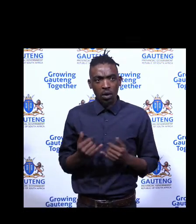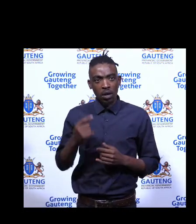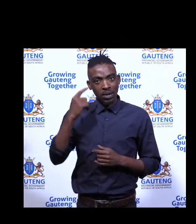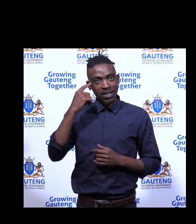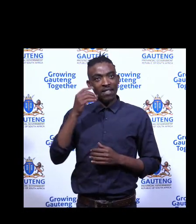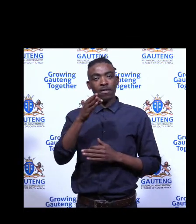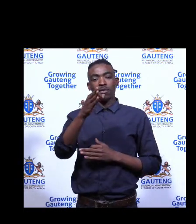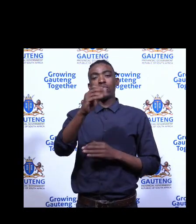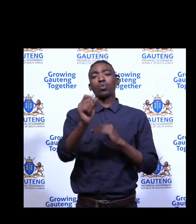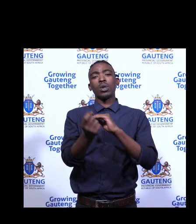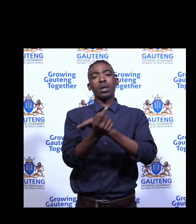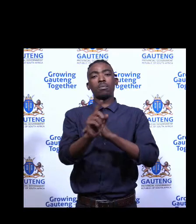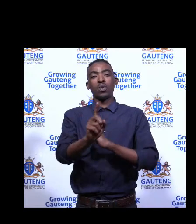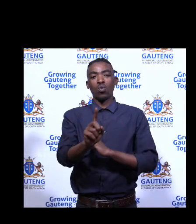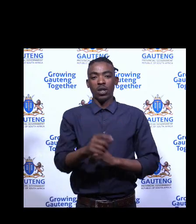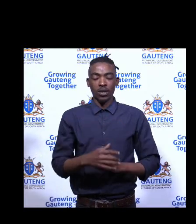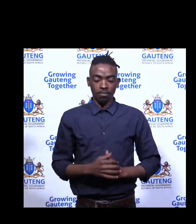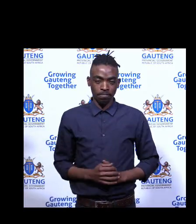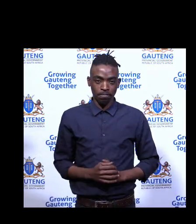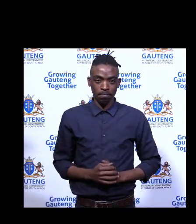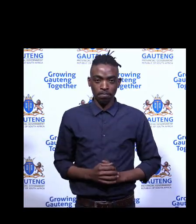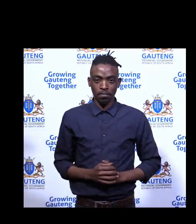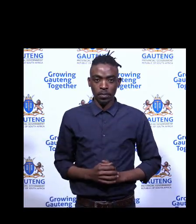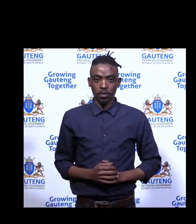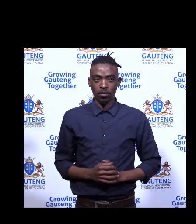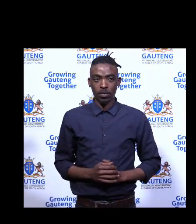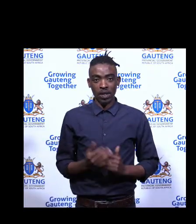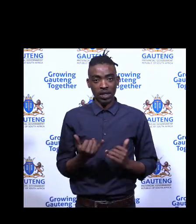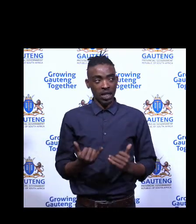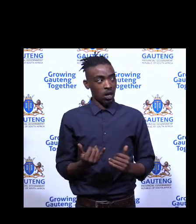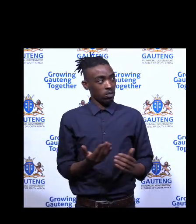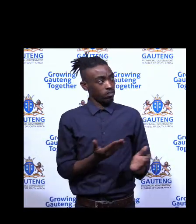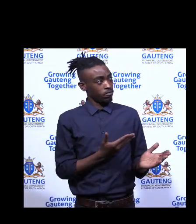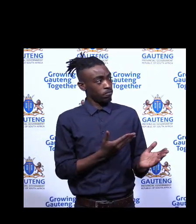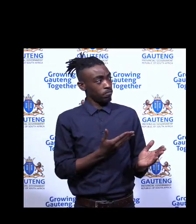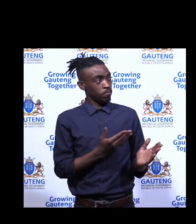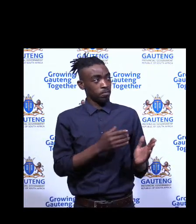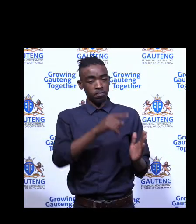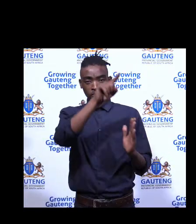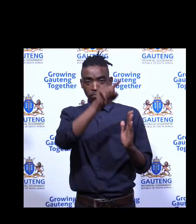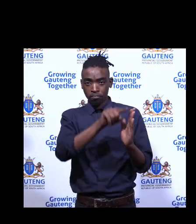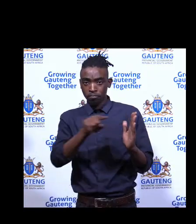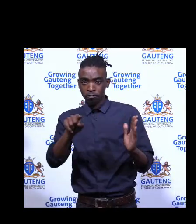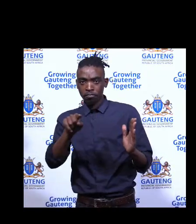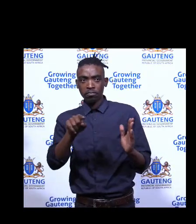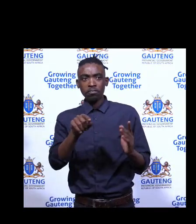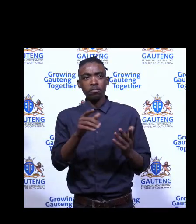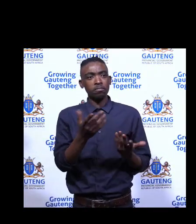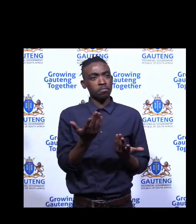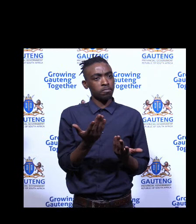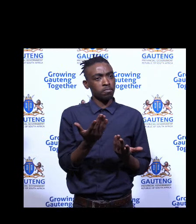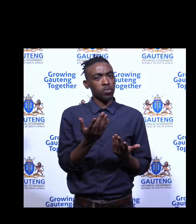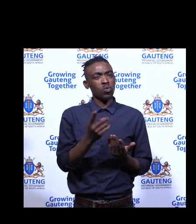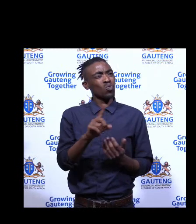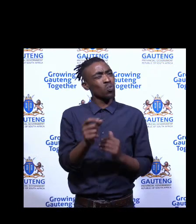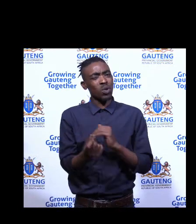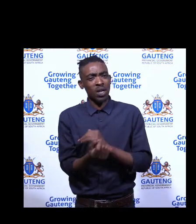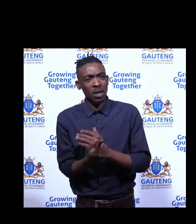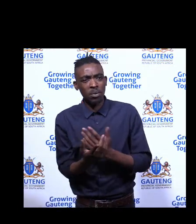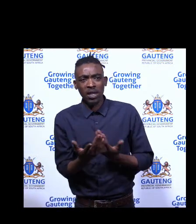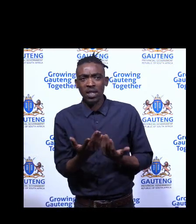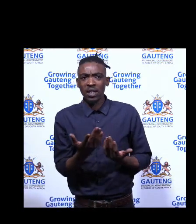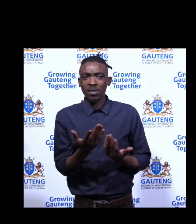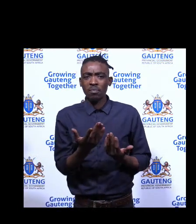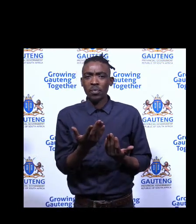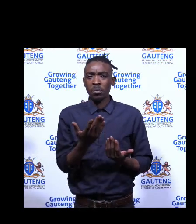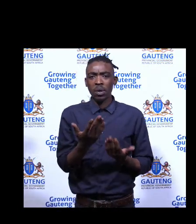gradual way. Another look at a different scenario is what will happen is if, as of